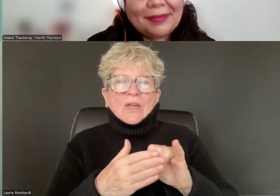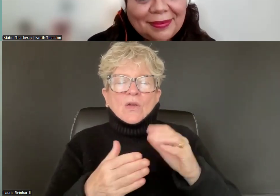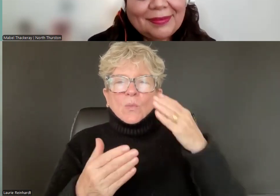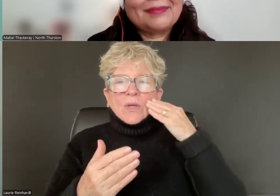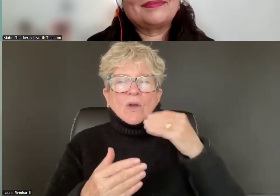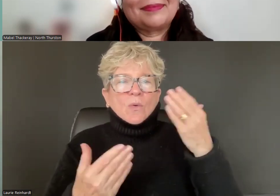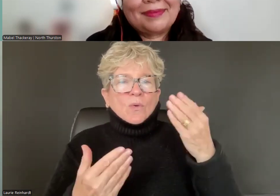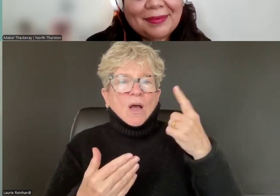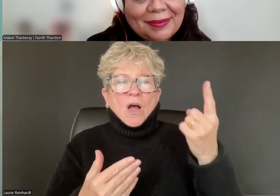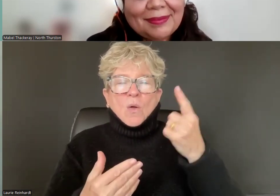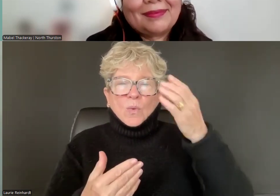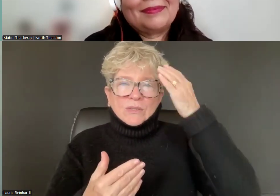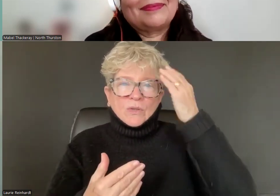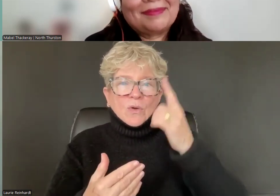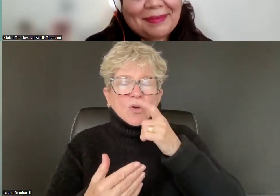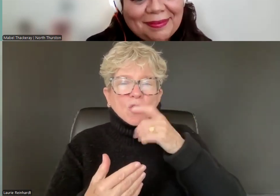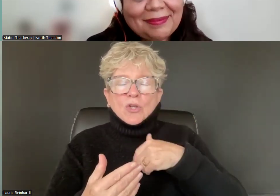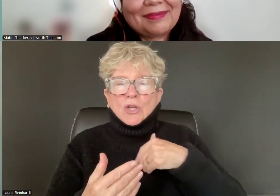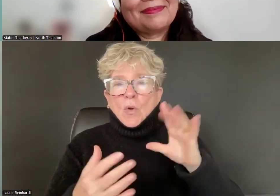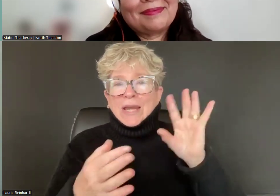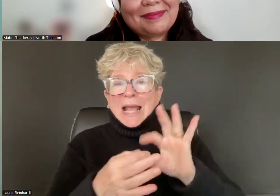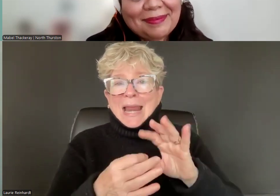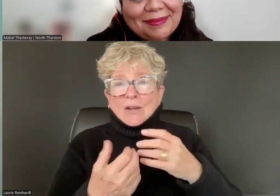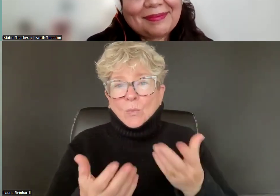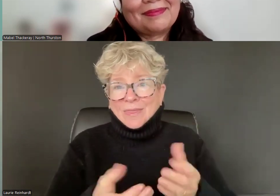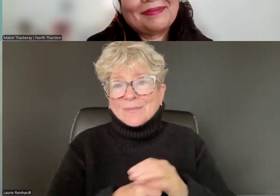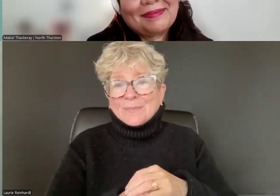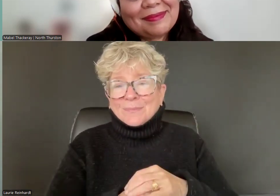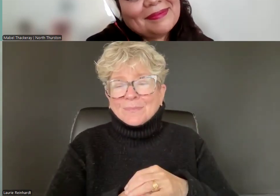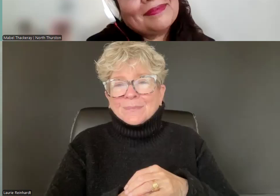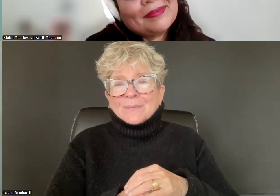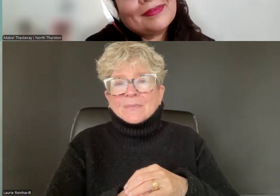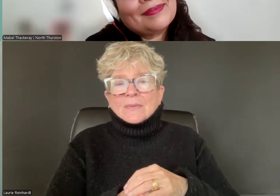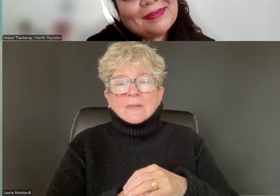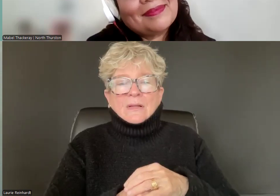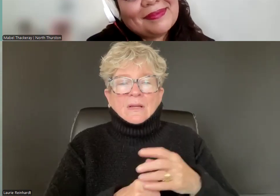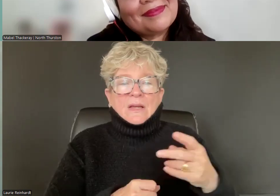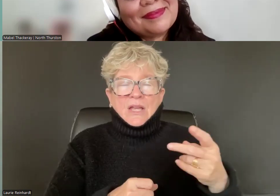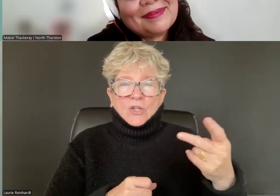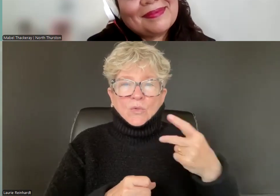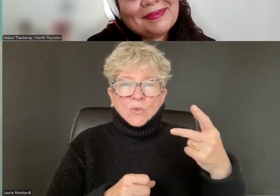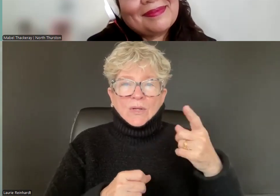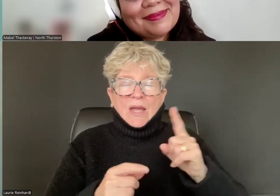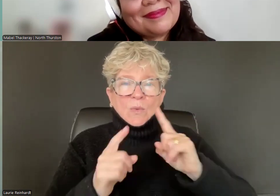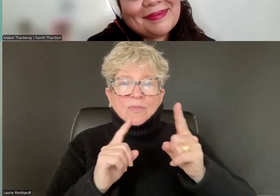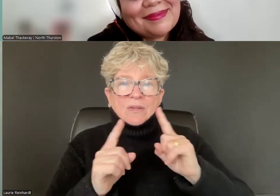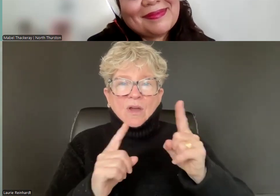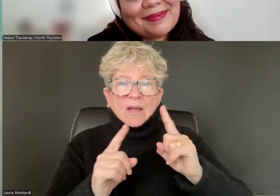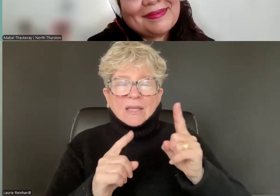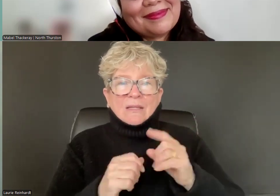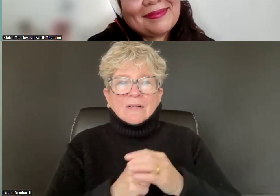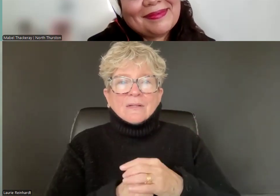going to connect with. Um, and then you and I, when we were talking